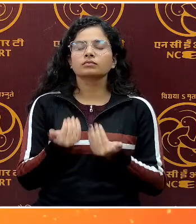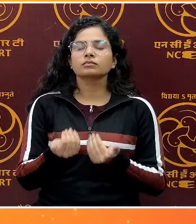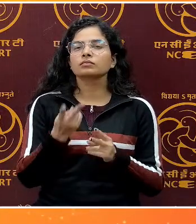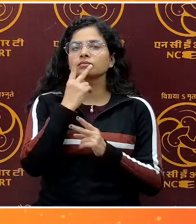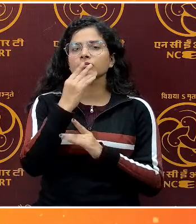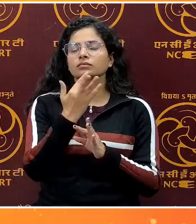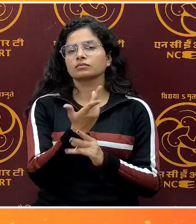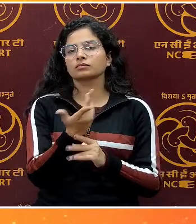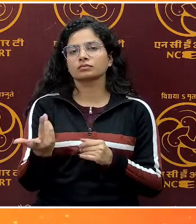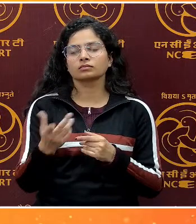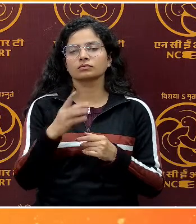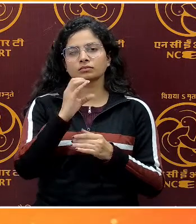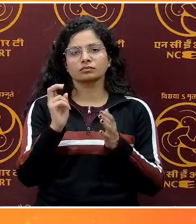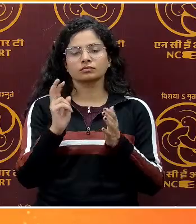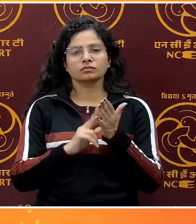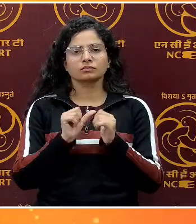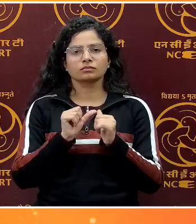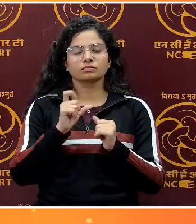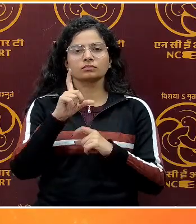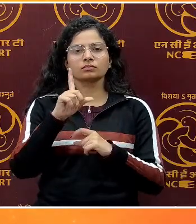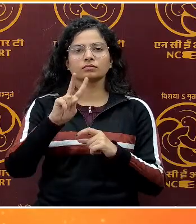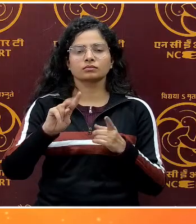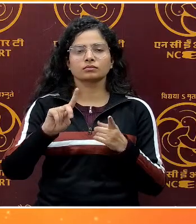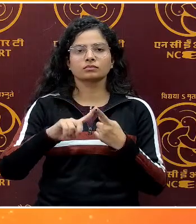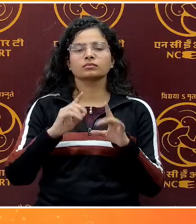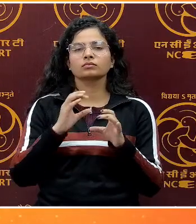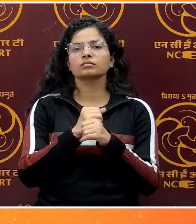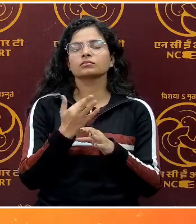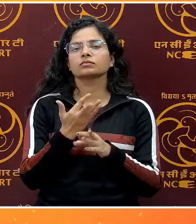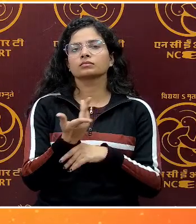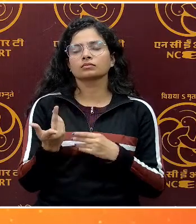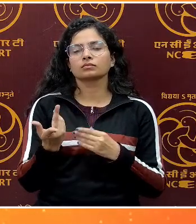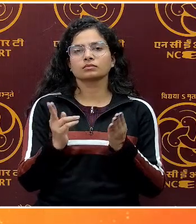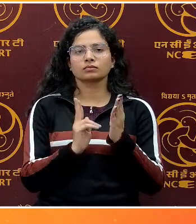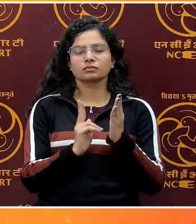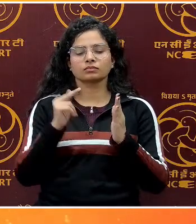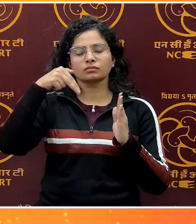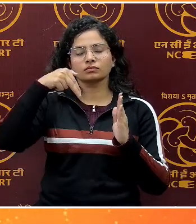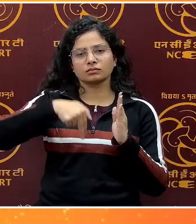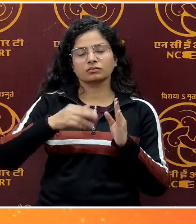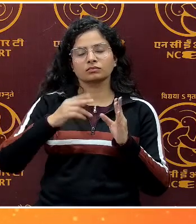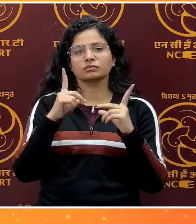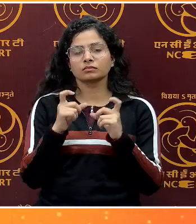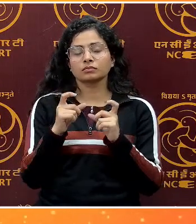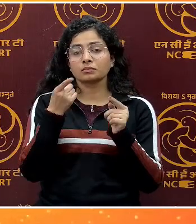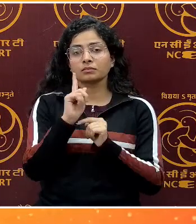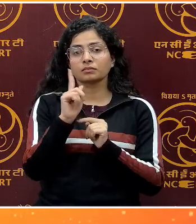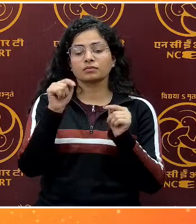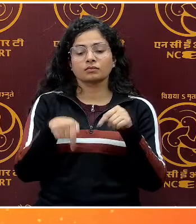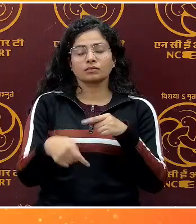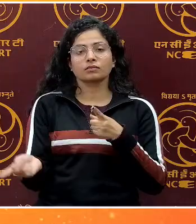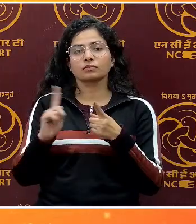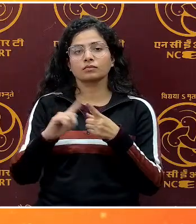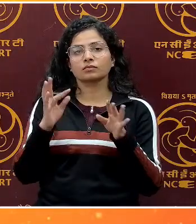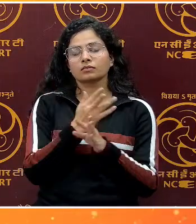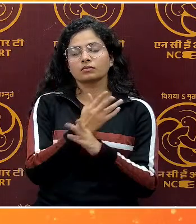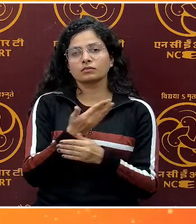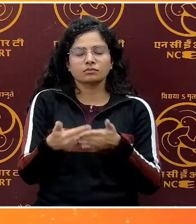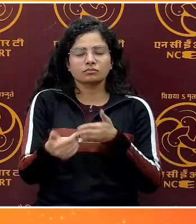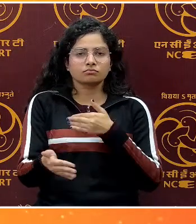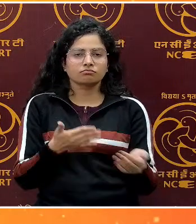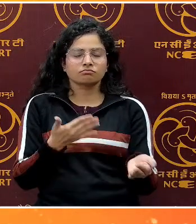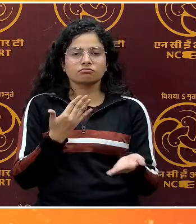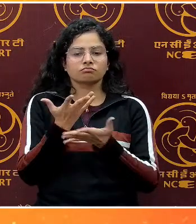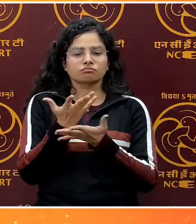seen concave mirrors, majorly they form inverted image. Yes. But in this case, when the object